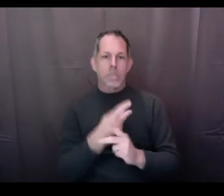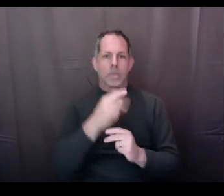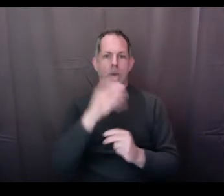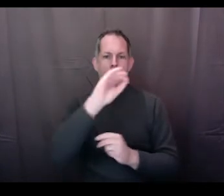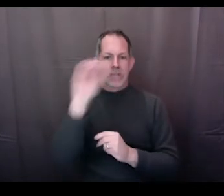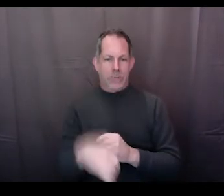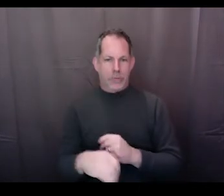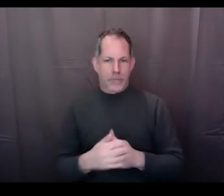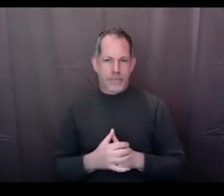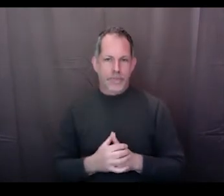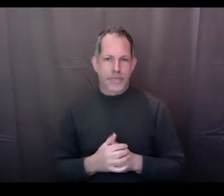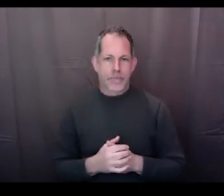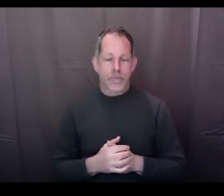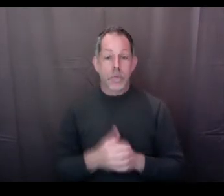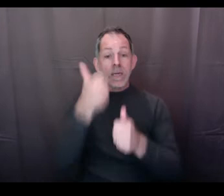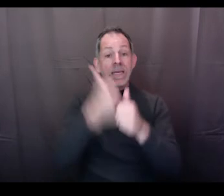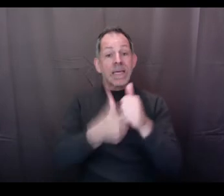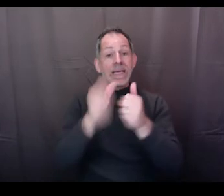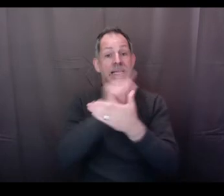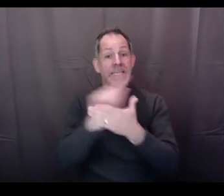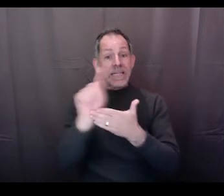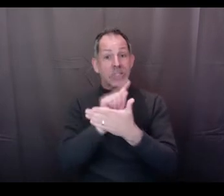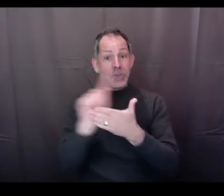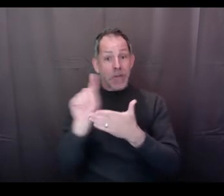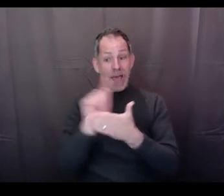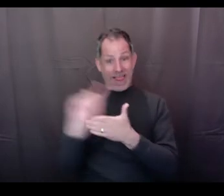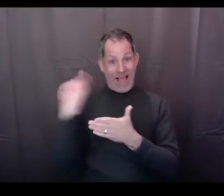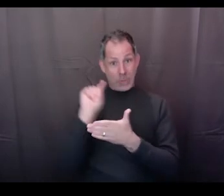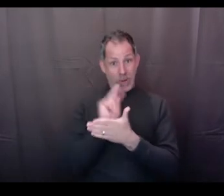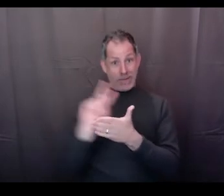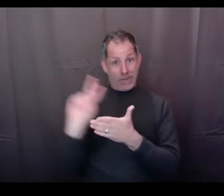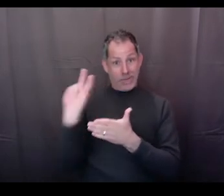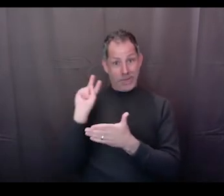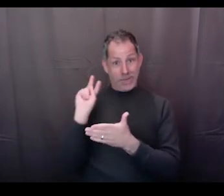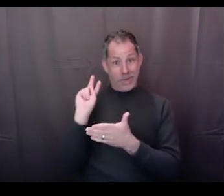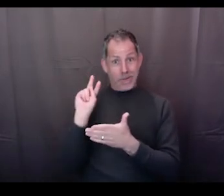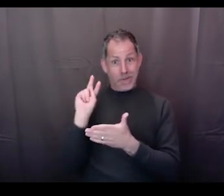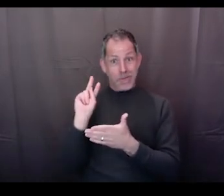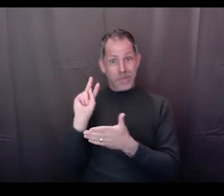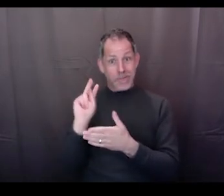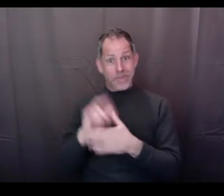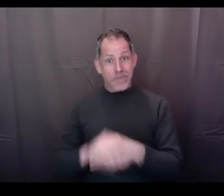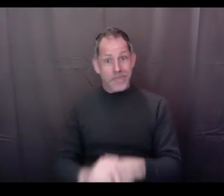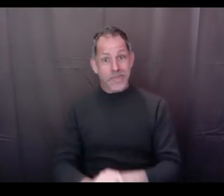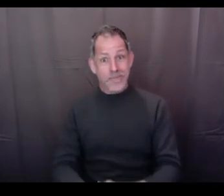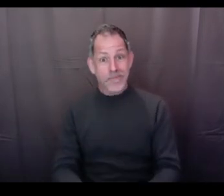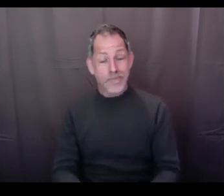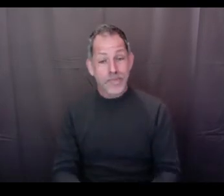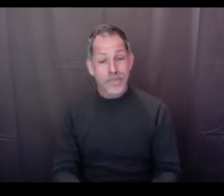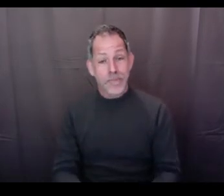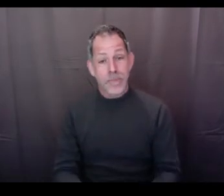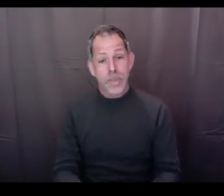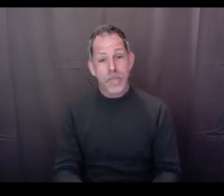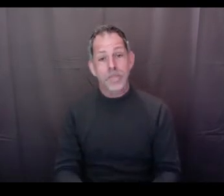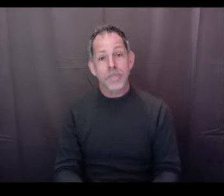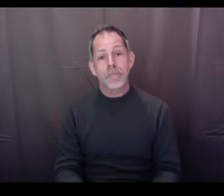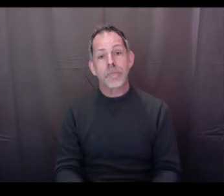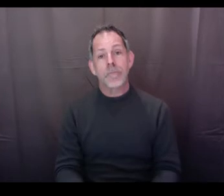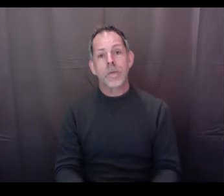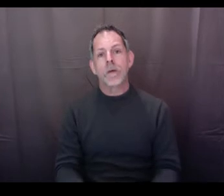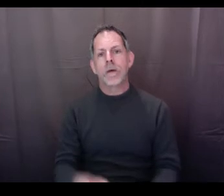if you subtract out the most recent week and then you look at last week, the week before, and the week before that, it's really hard to see a